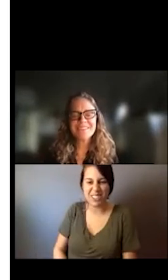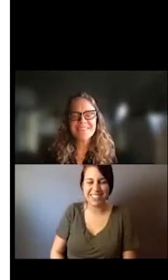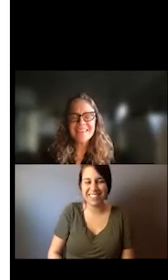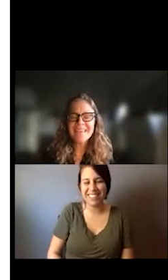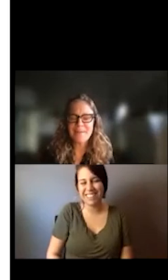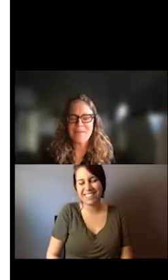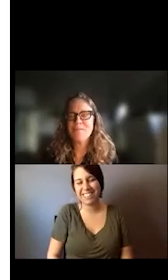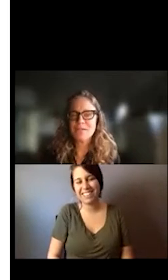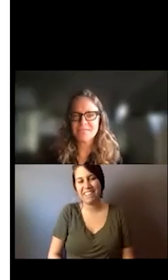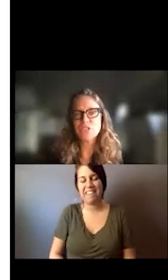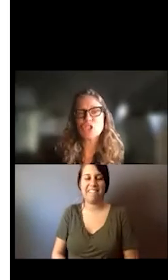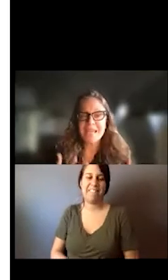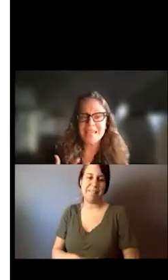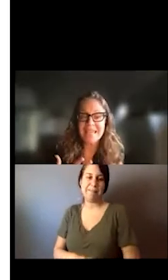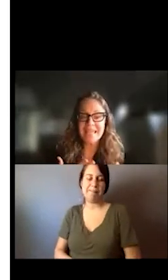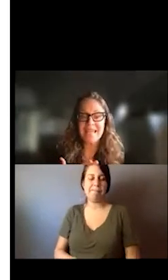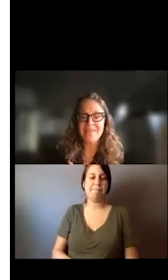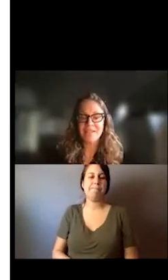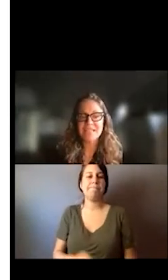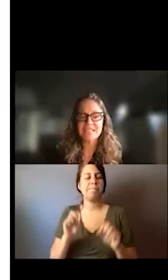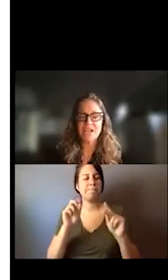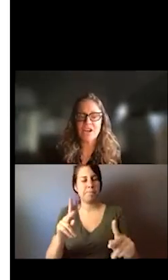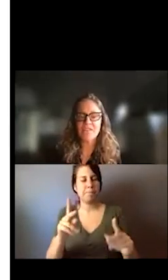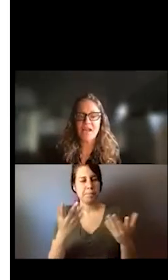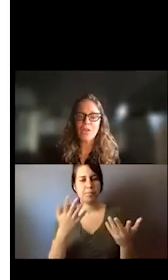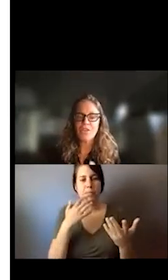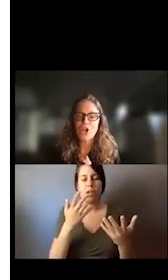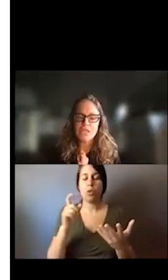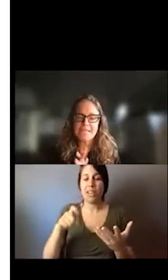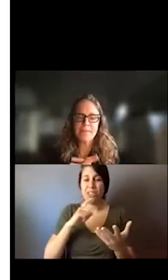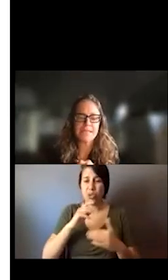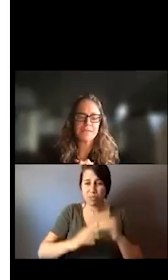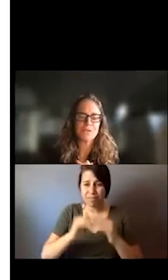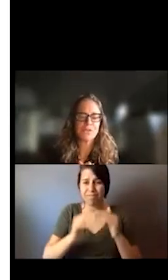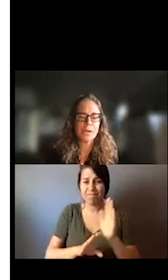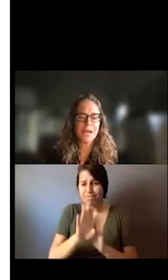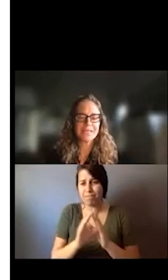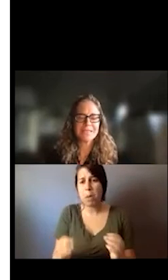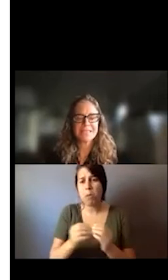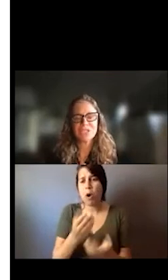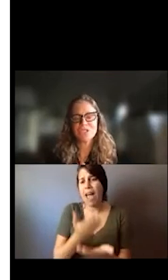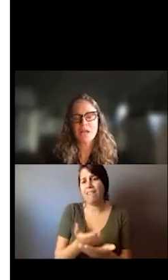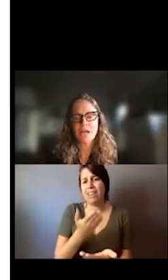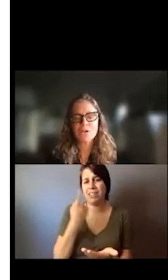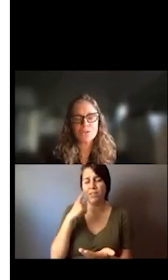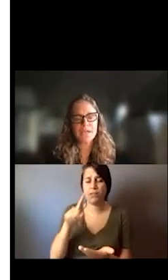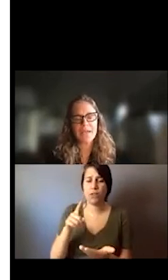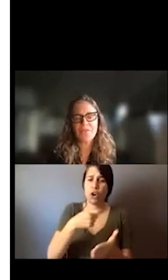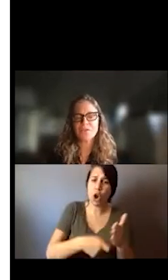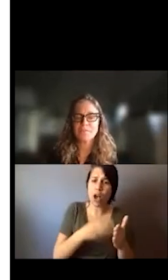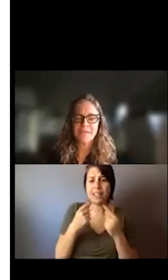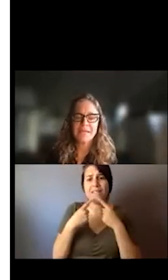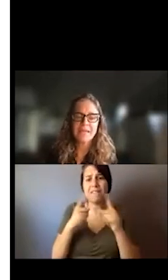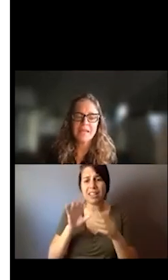So as we're thinking about the importance of strengthening evidence on the health and cost impacts of social care practices, I just want to